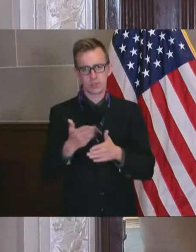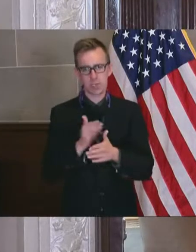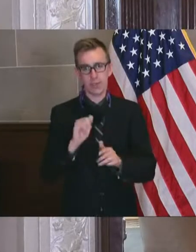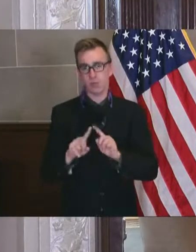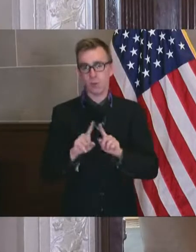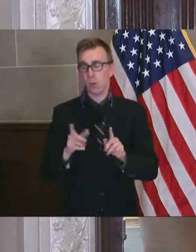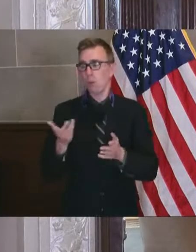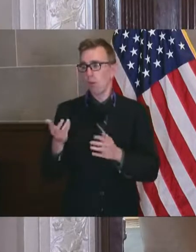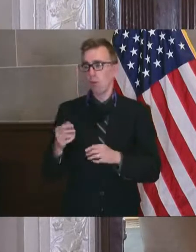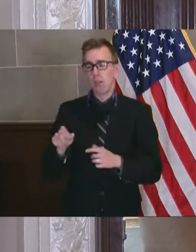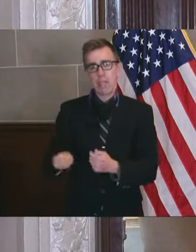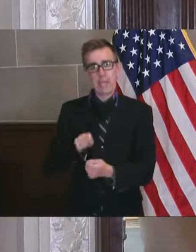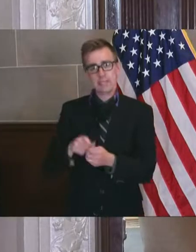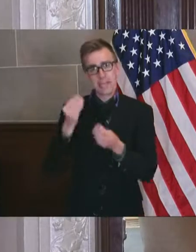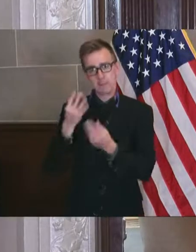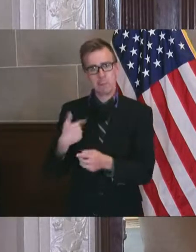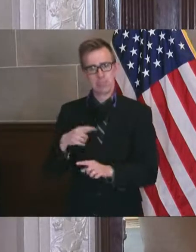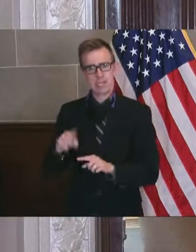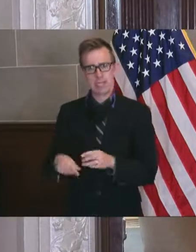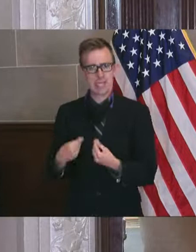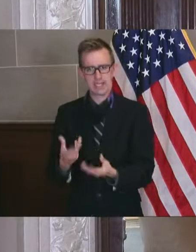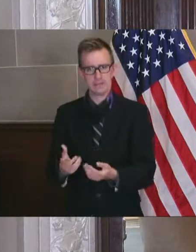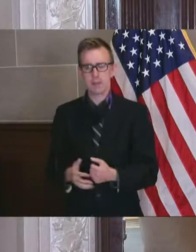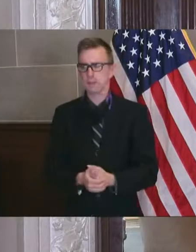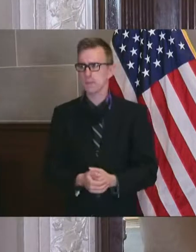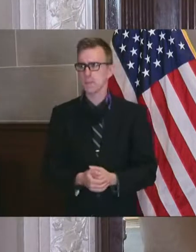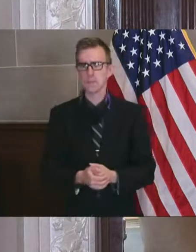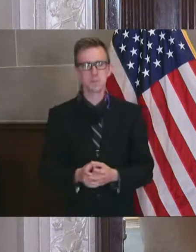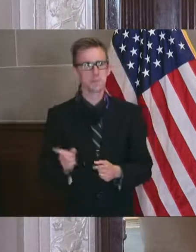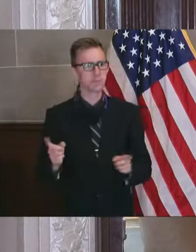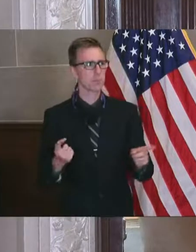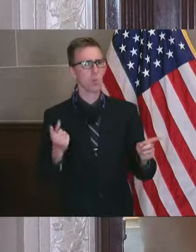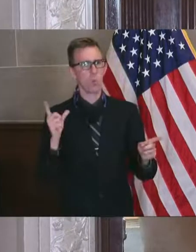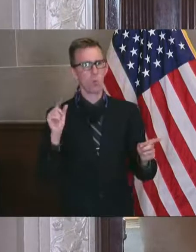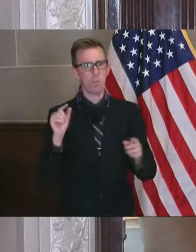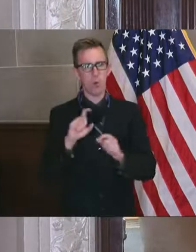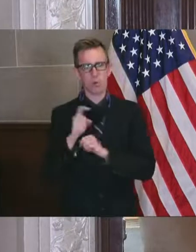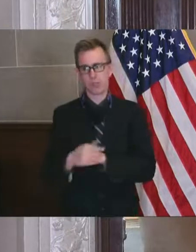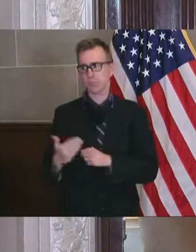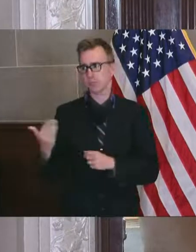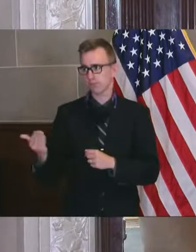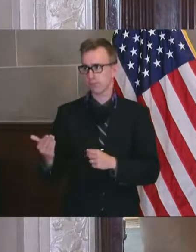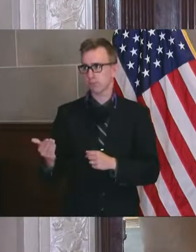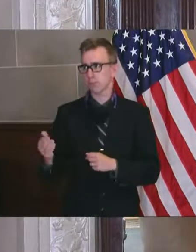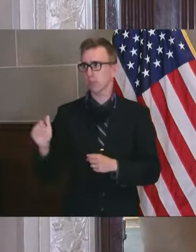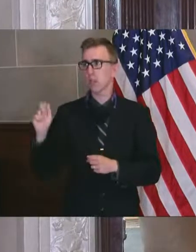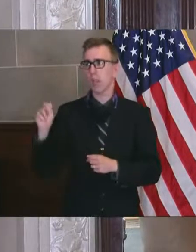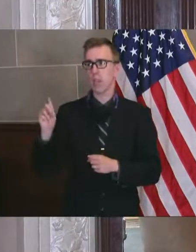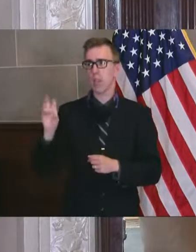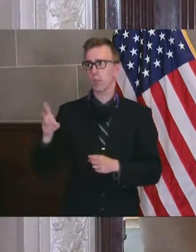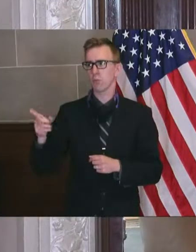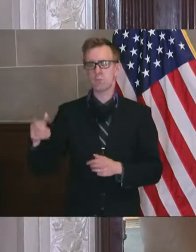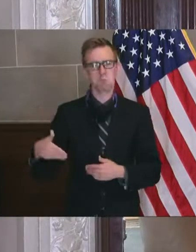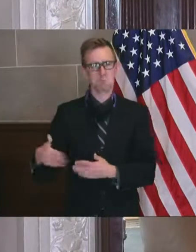answer exactly what date that information was collected. Was that information shared with? Yeah.